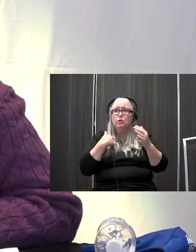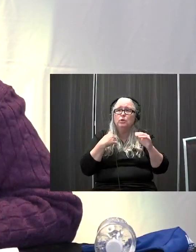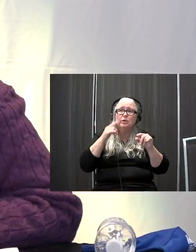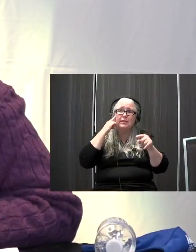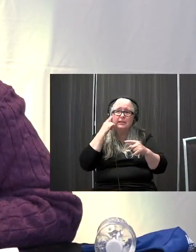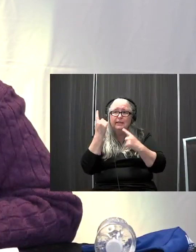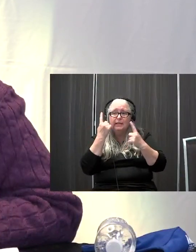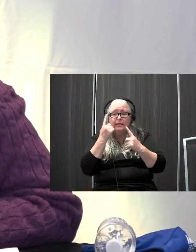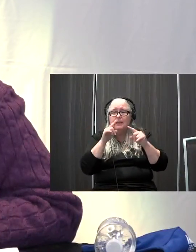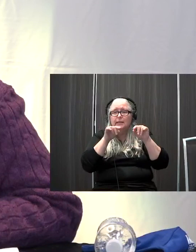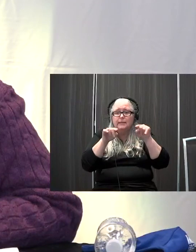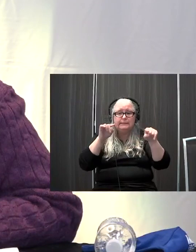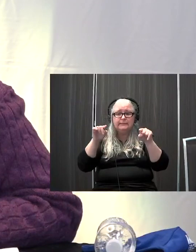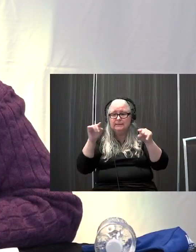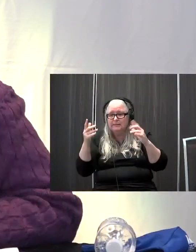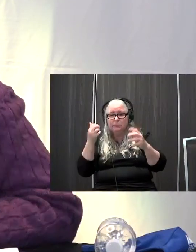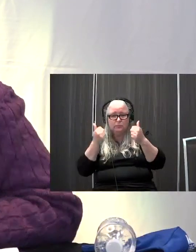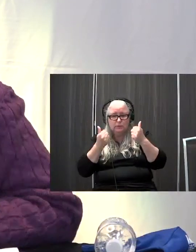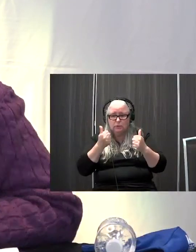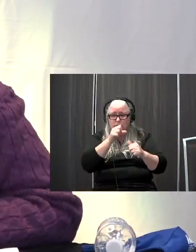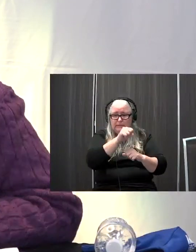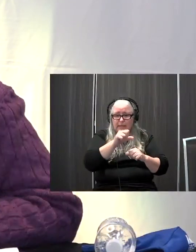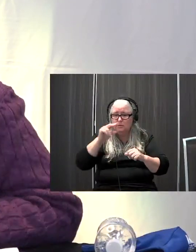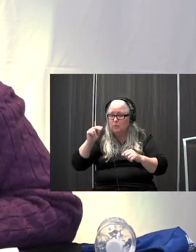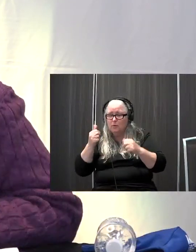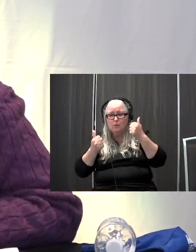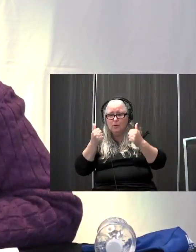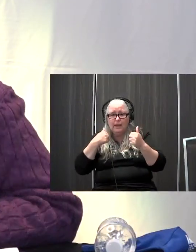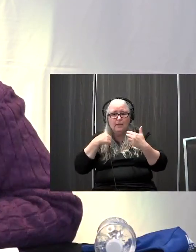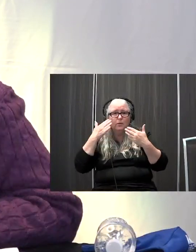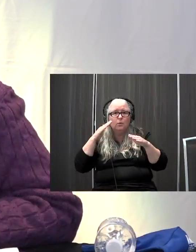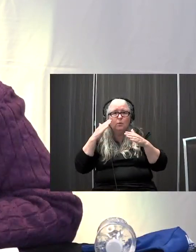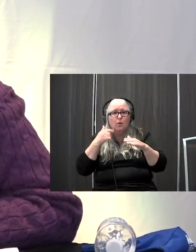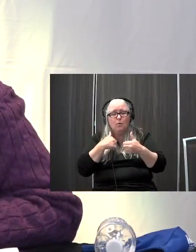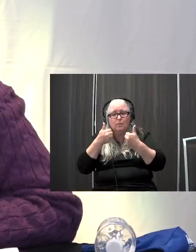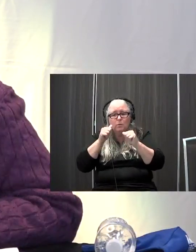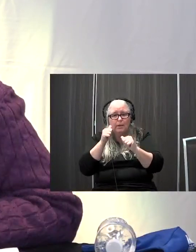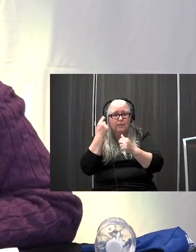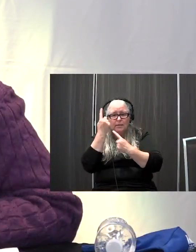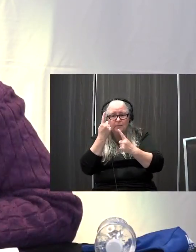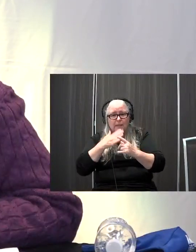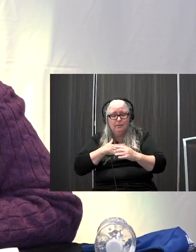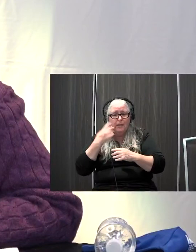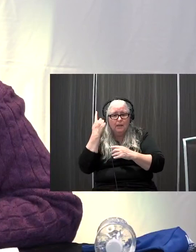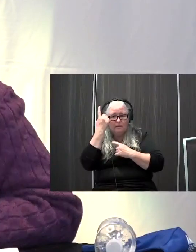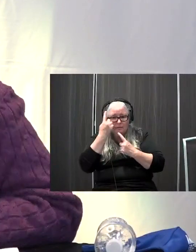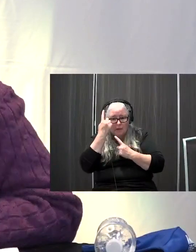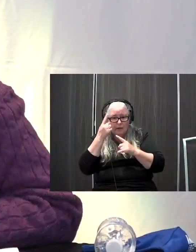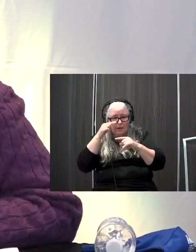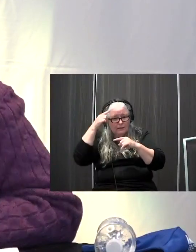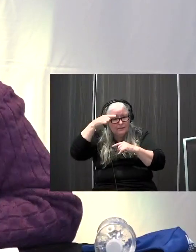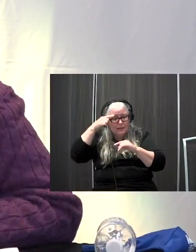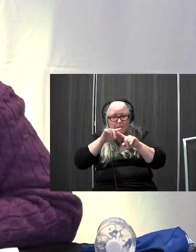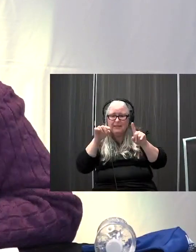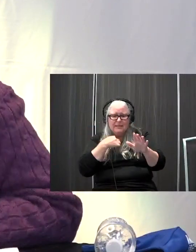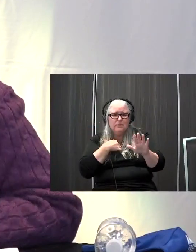So it's not, we don't know if it's yes or no. I've tried explaining my thought process, but what seems too complex, and my 7-year-old just continues to